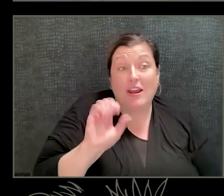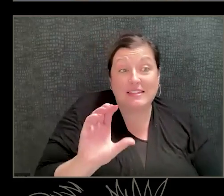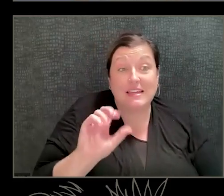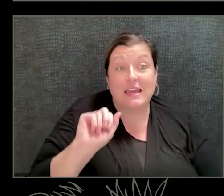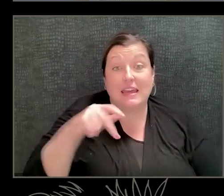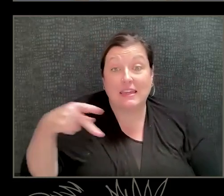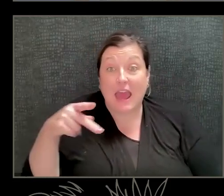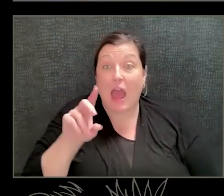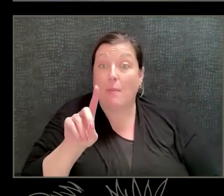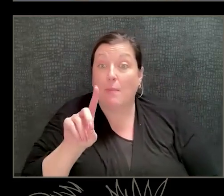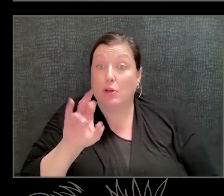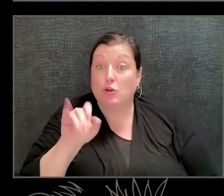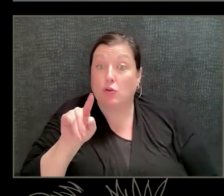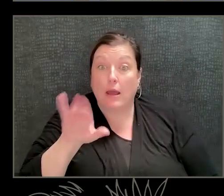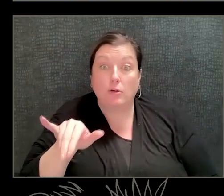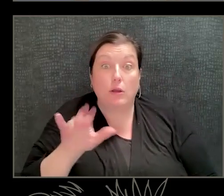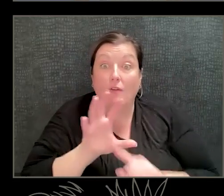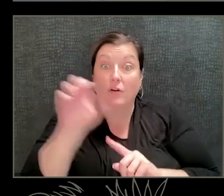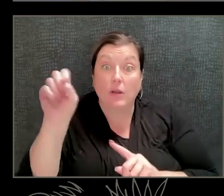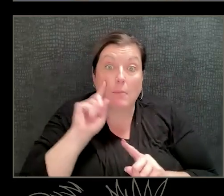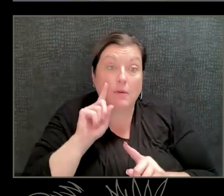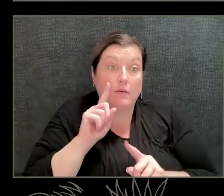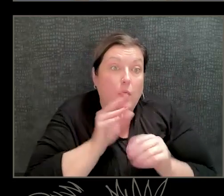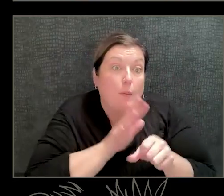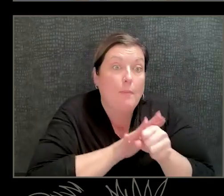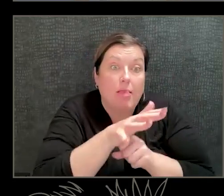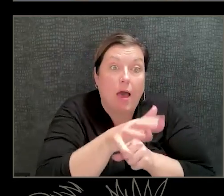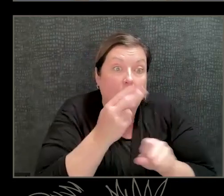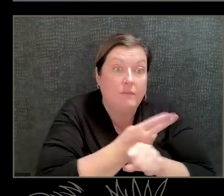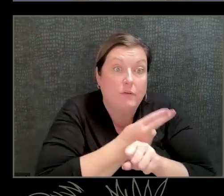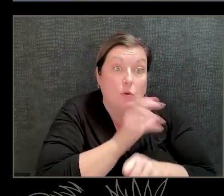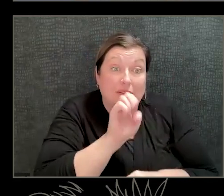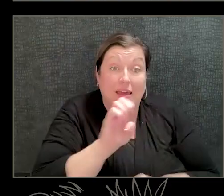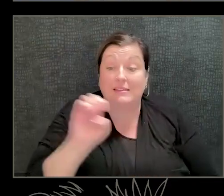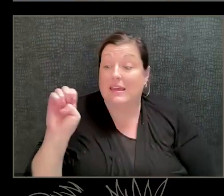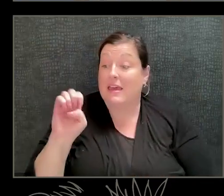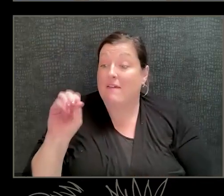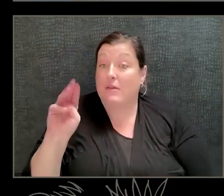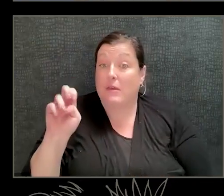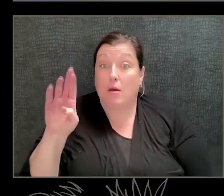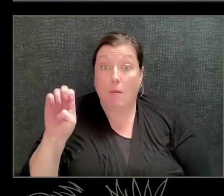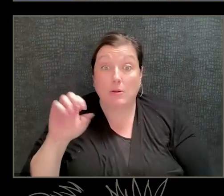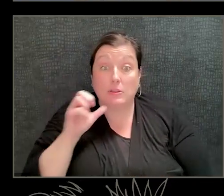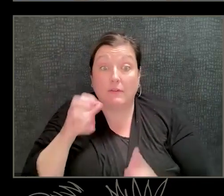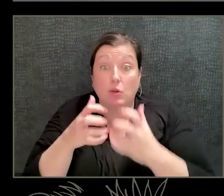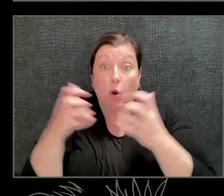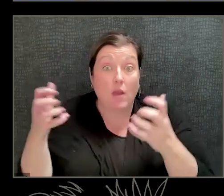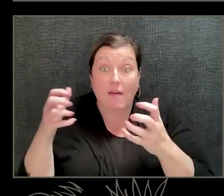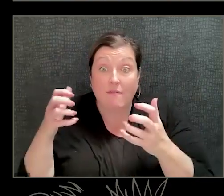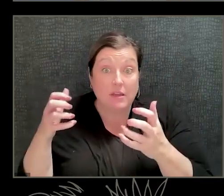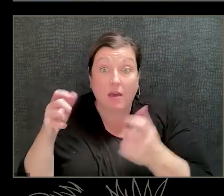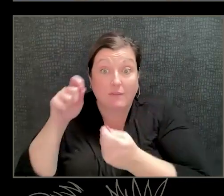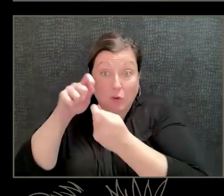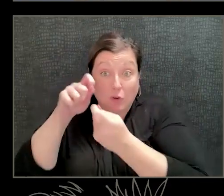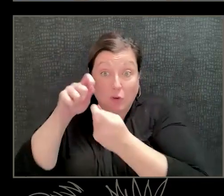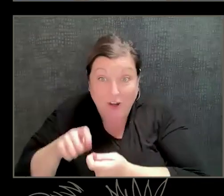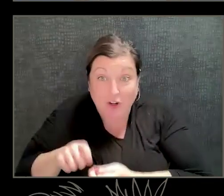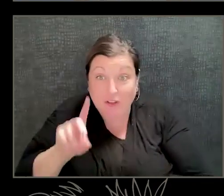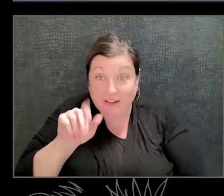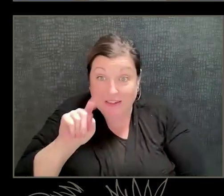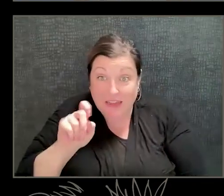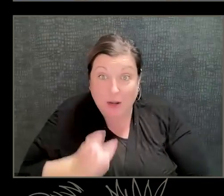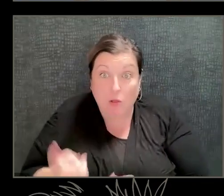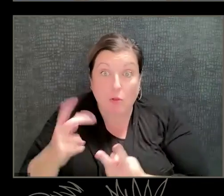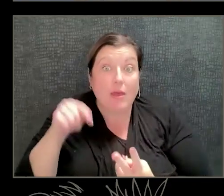phenomenal for plenty of use cases. E-commerce especially, if you don't have a ton of granular pieces of data loading, this is